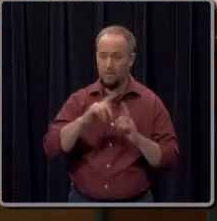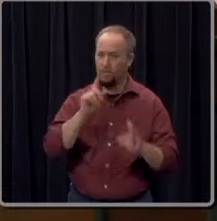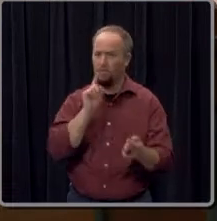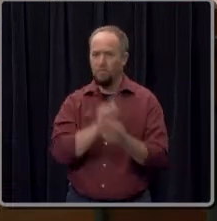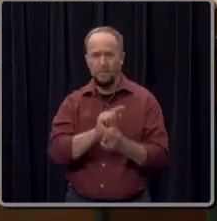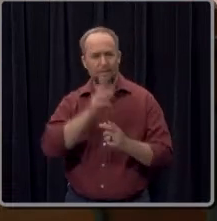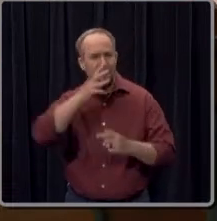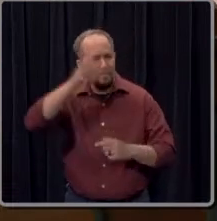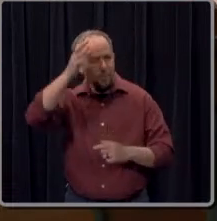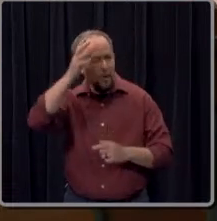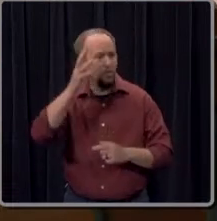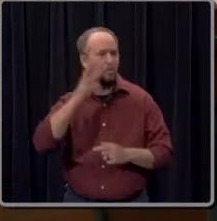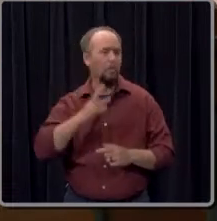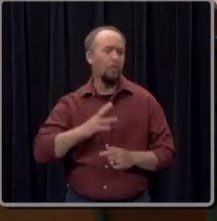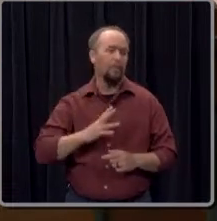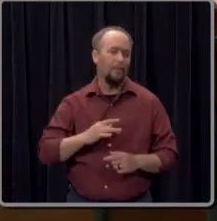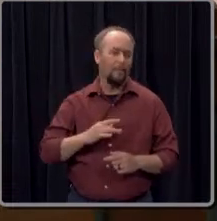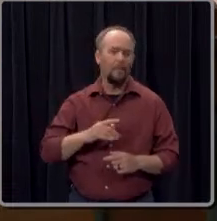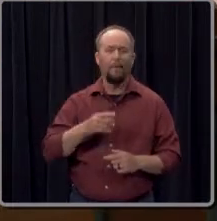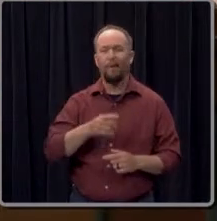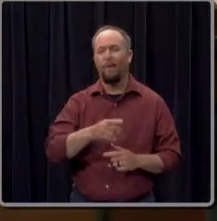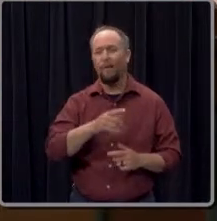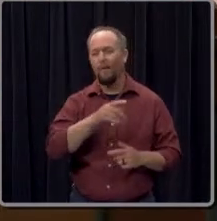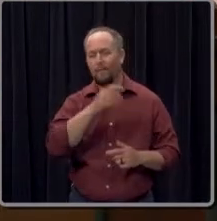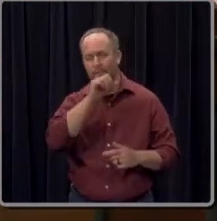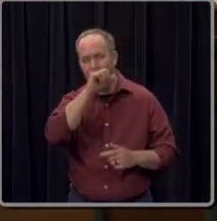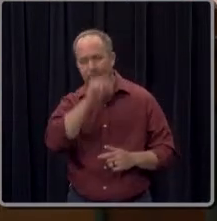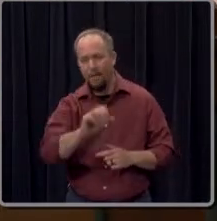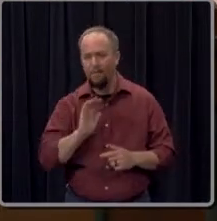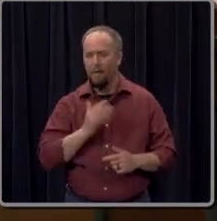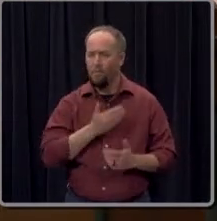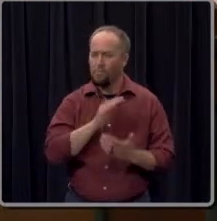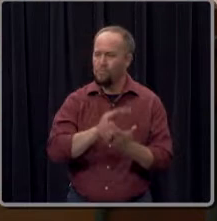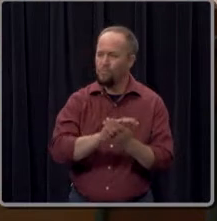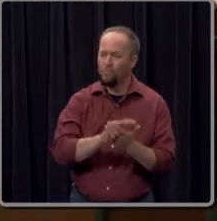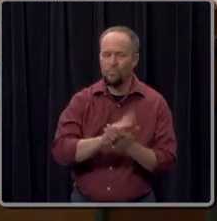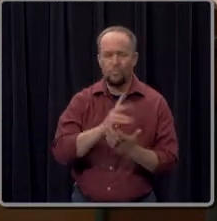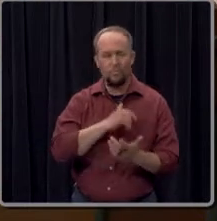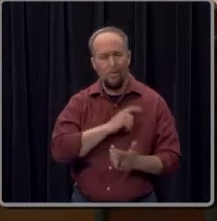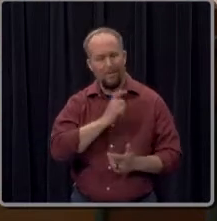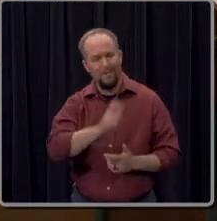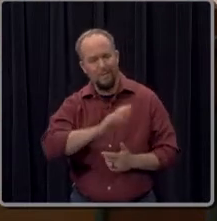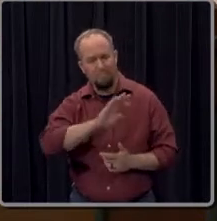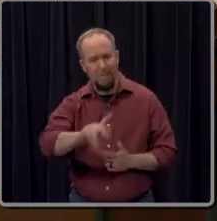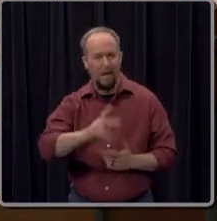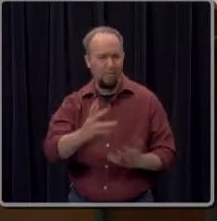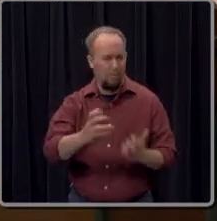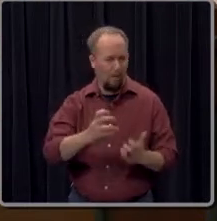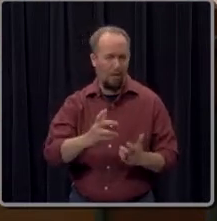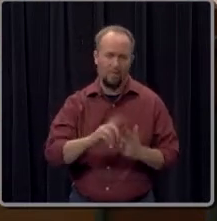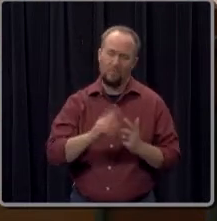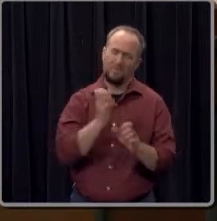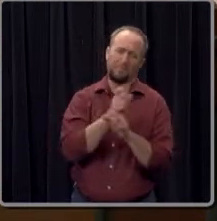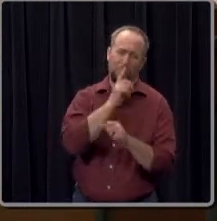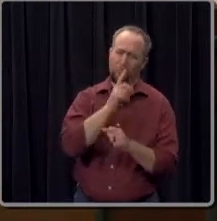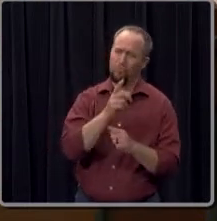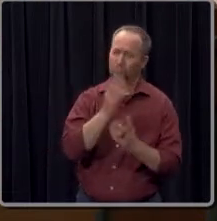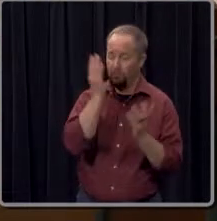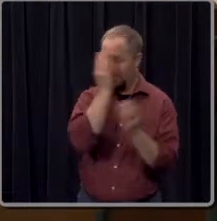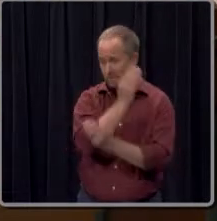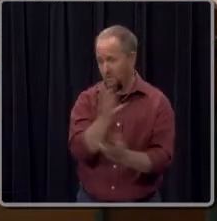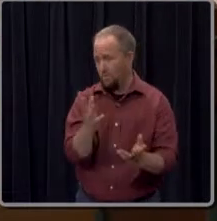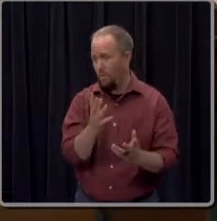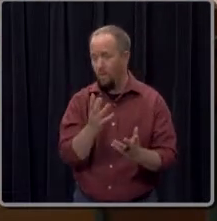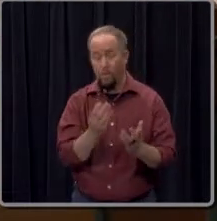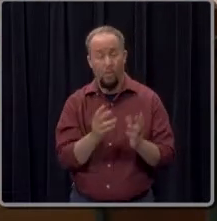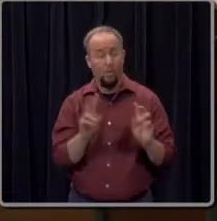parents and you find out that they love our schools and they want to give back. And I just want to make sure I let you all know that the